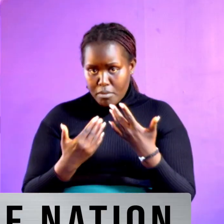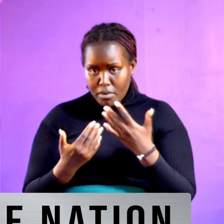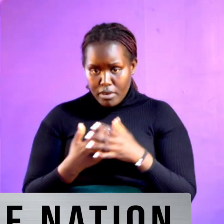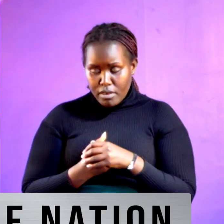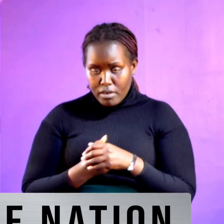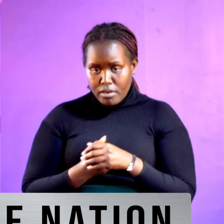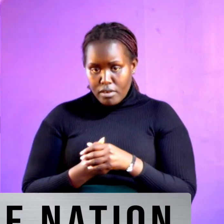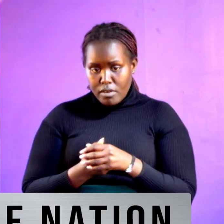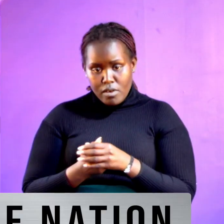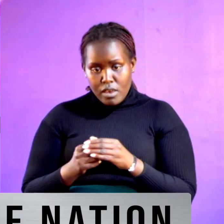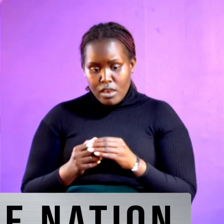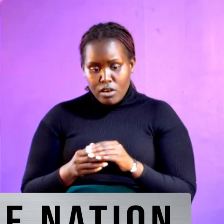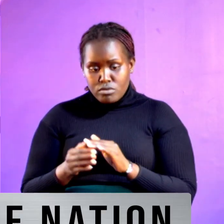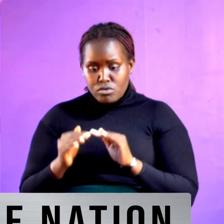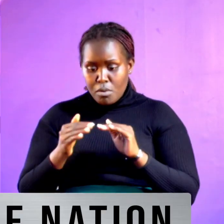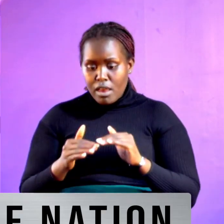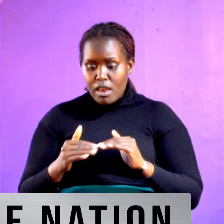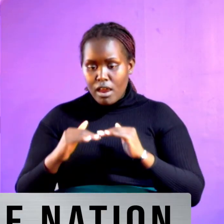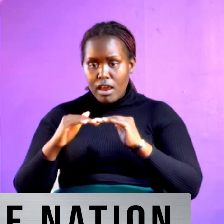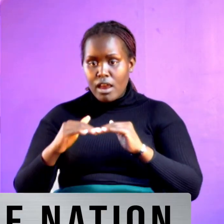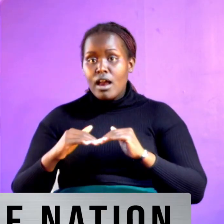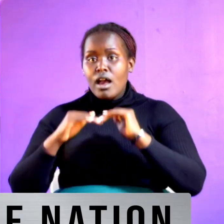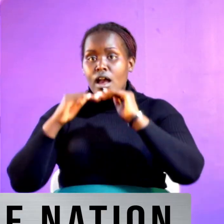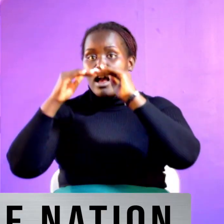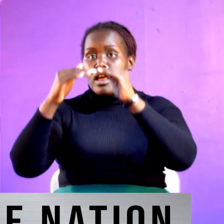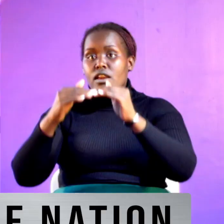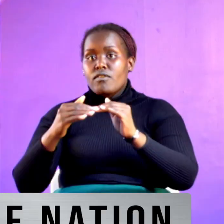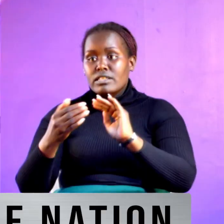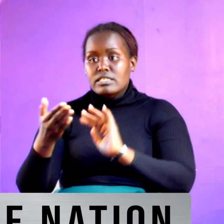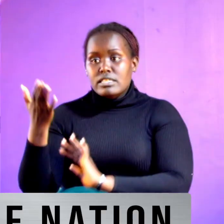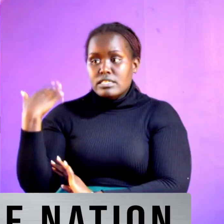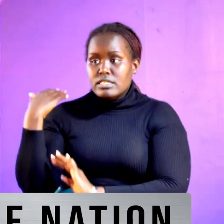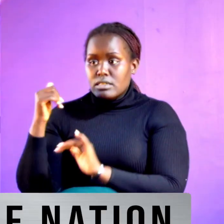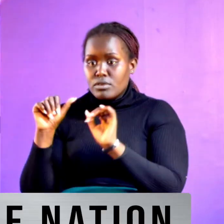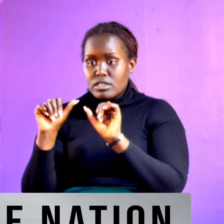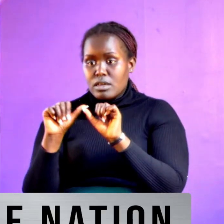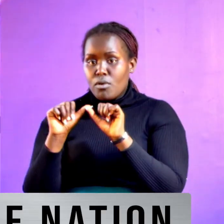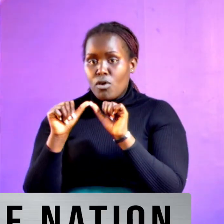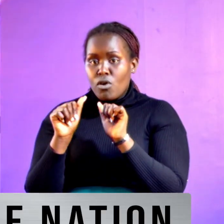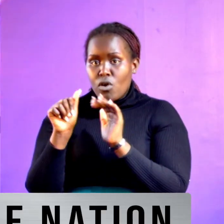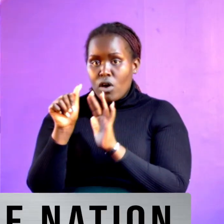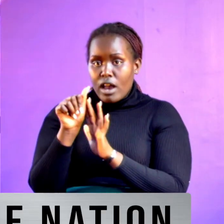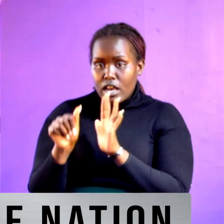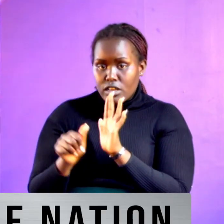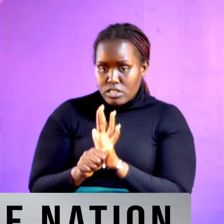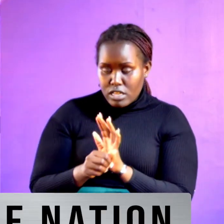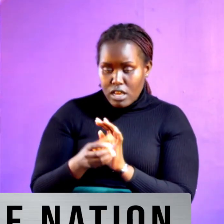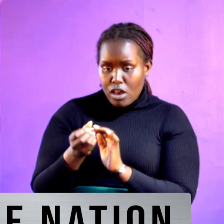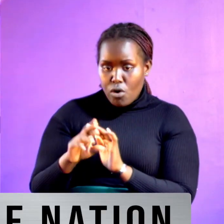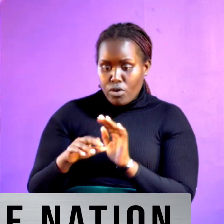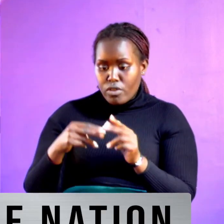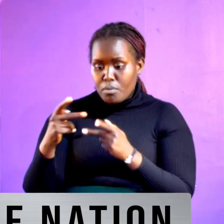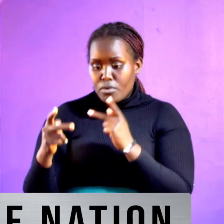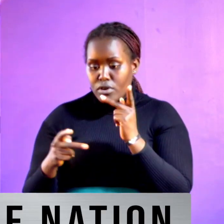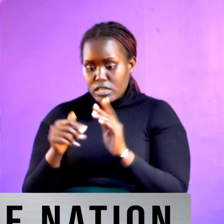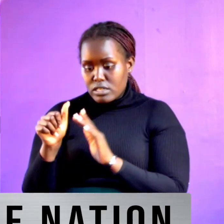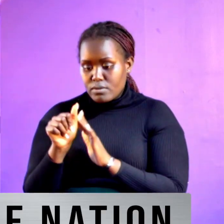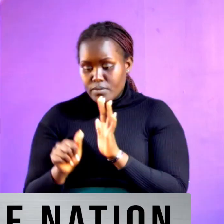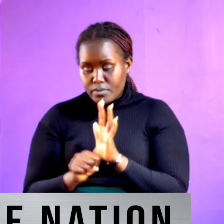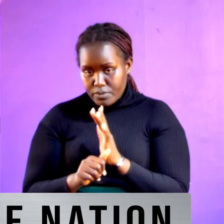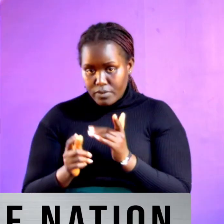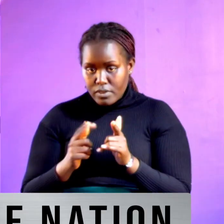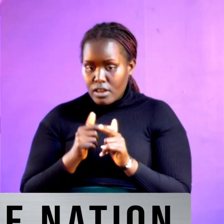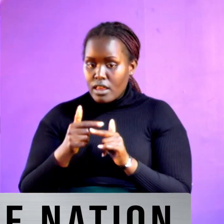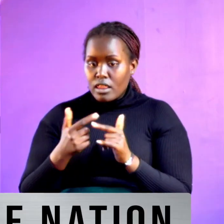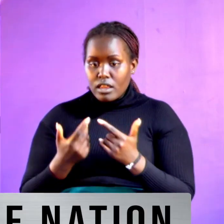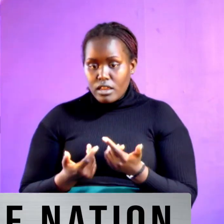you know, it does not advance its initial agendas or the progressive agendas that, you know, its tradition dictates,